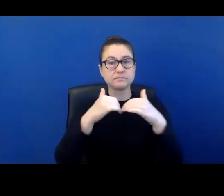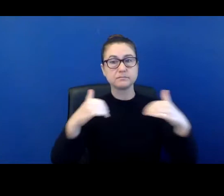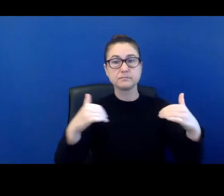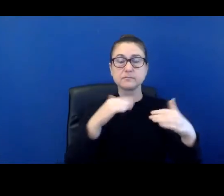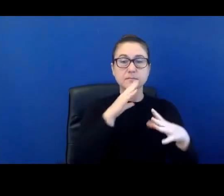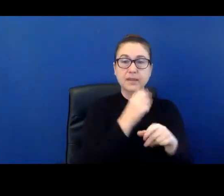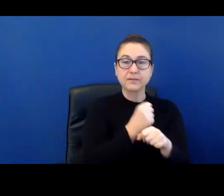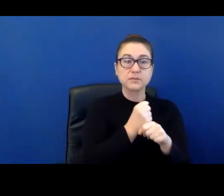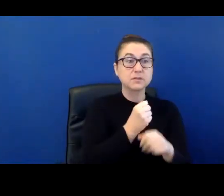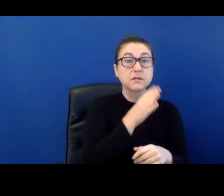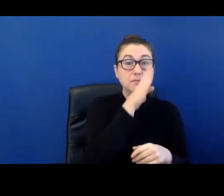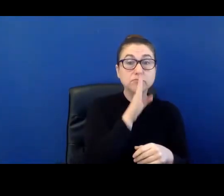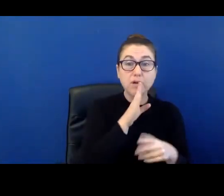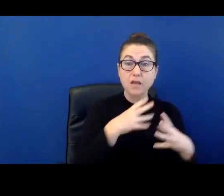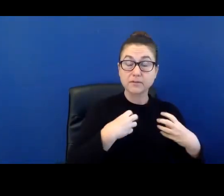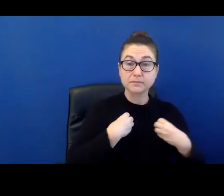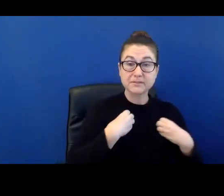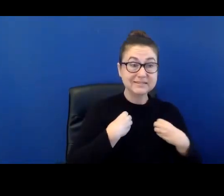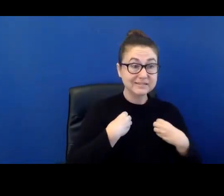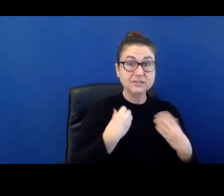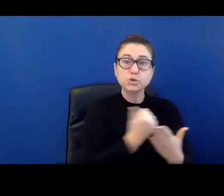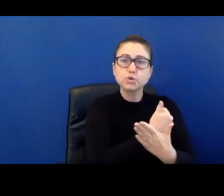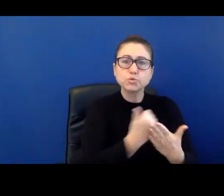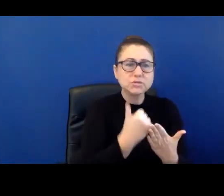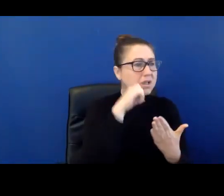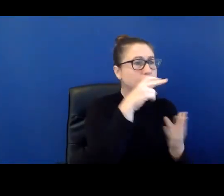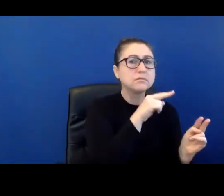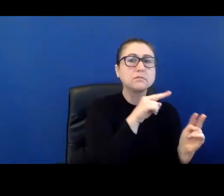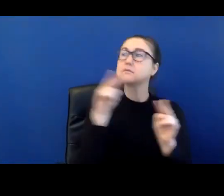sector, look to government